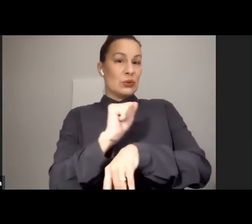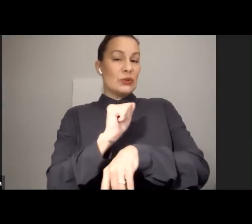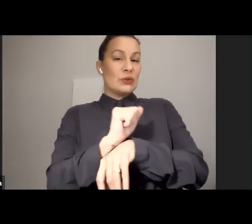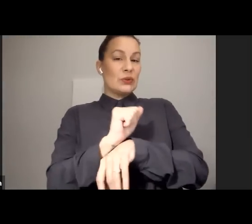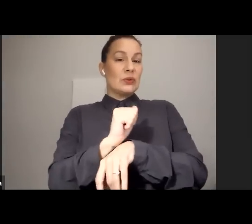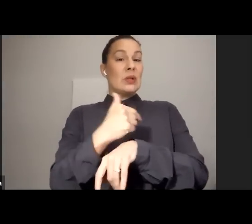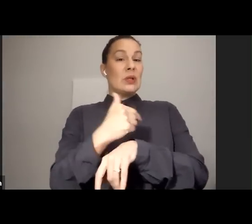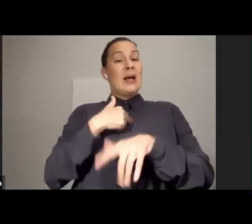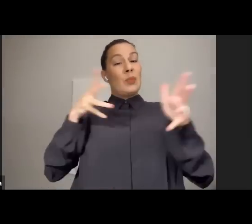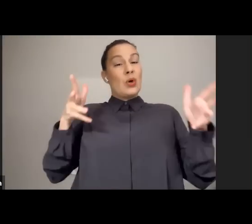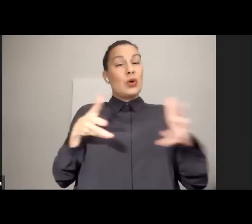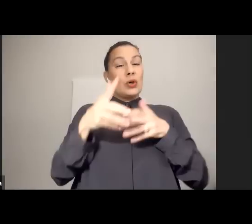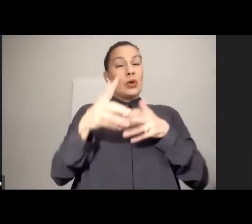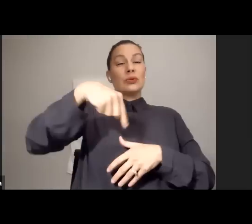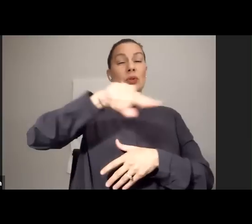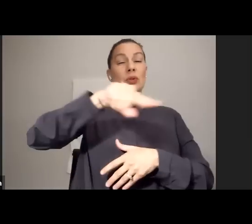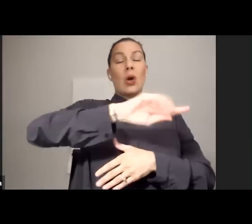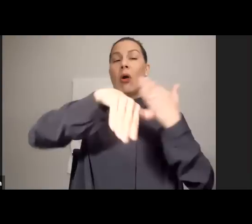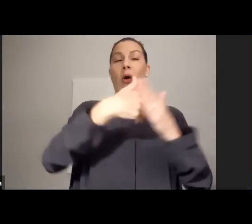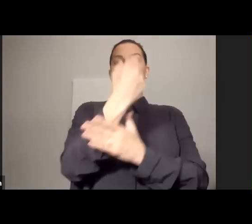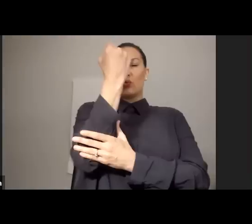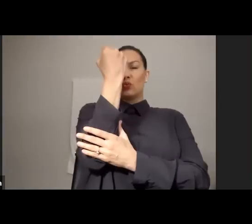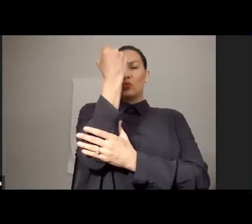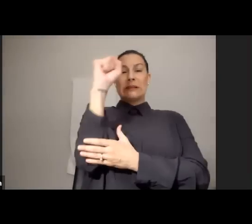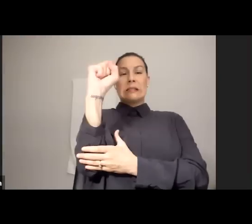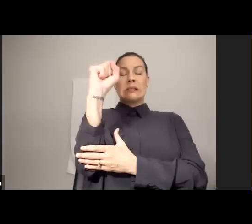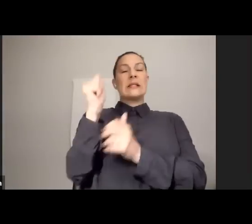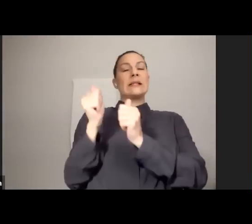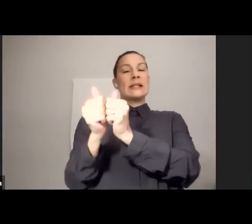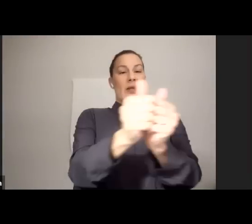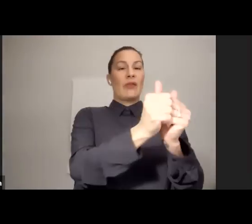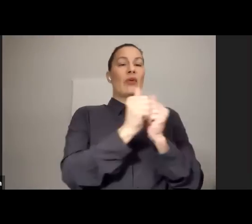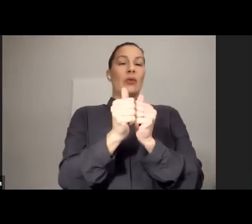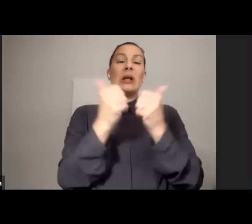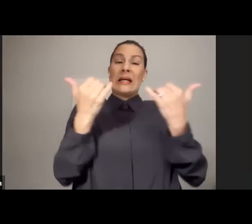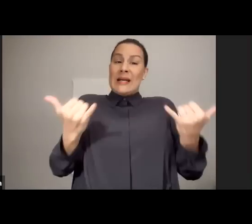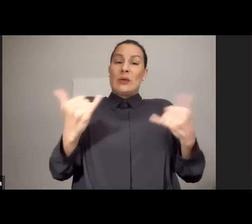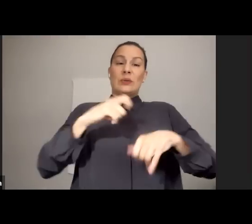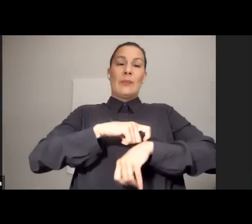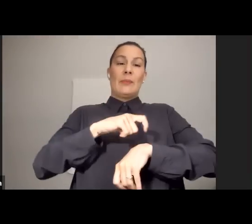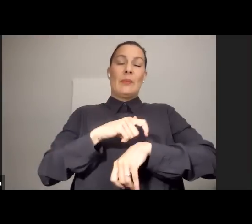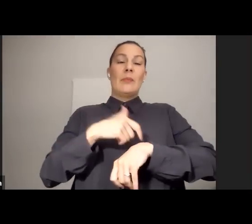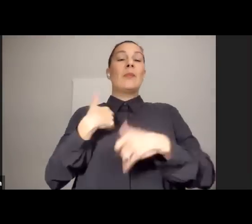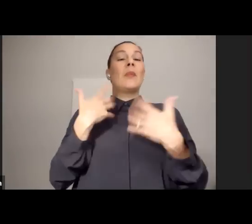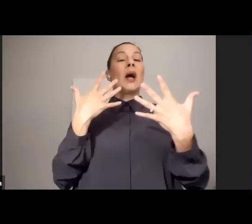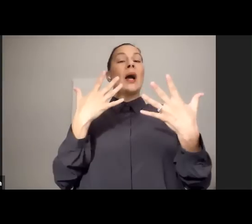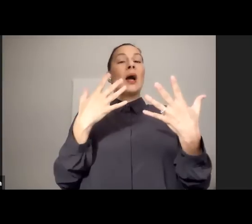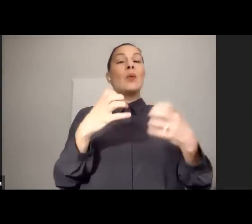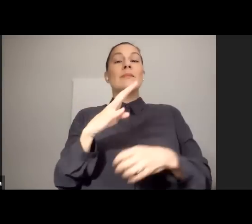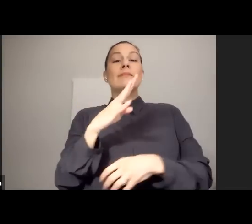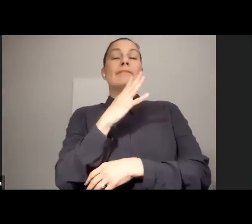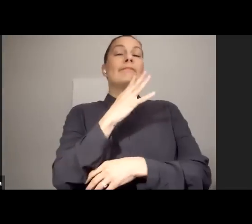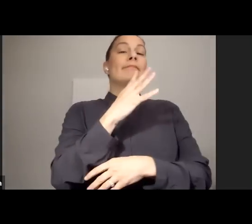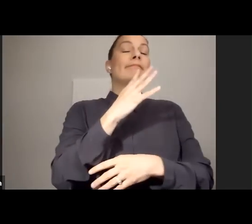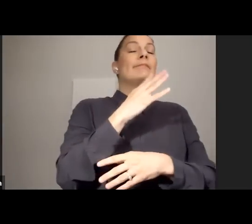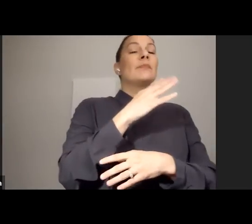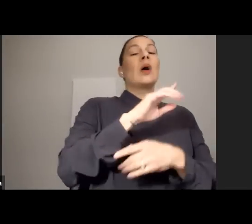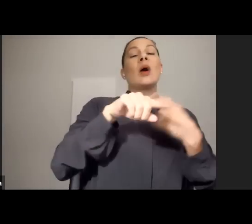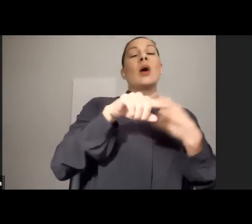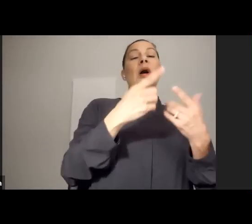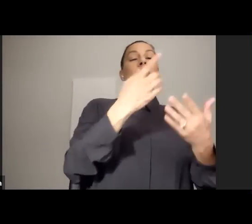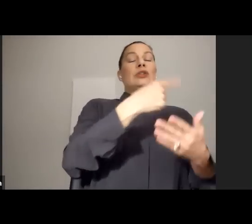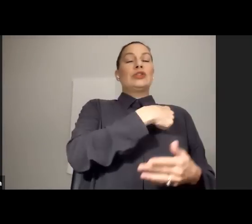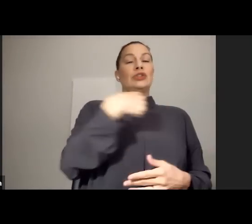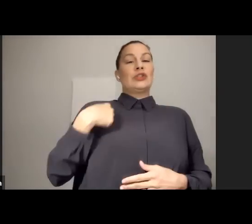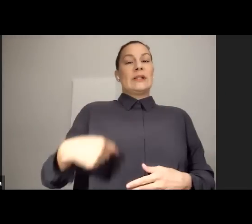together. Now is the time. I also want to shout out a few amazing Chinatown organizations that Red Canary has